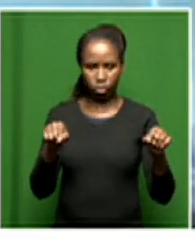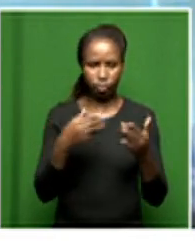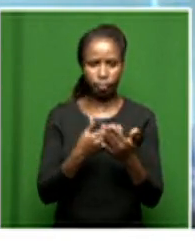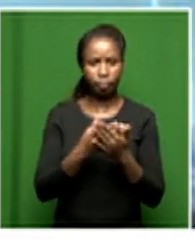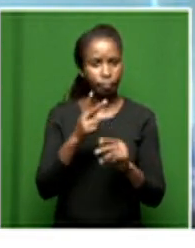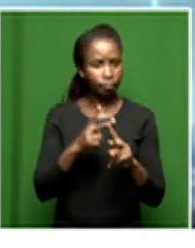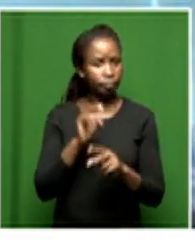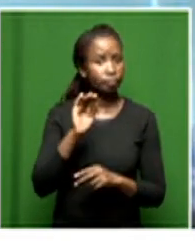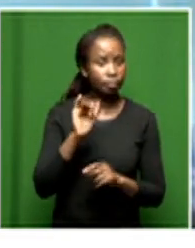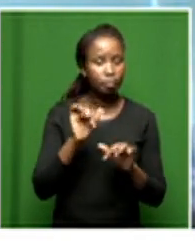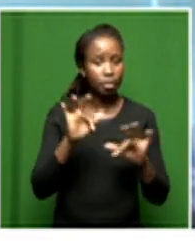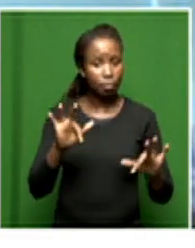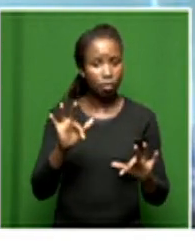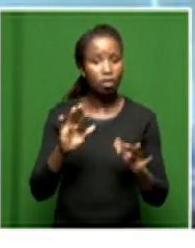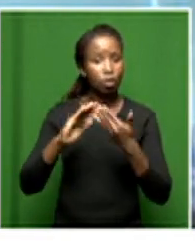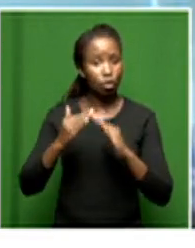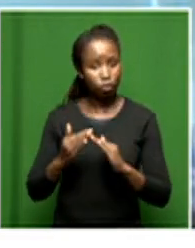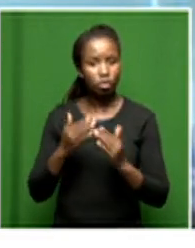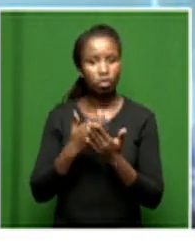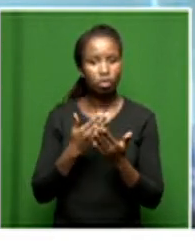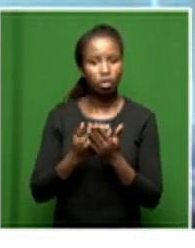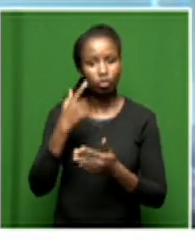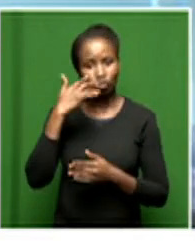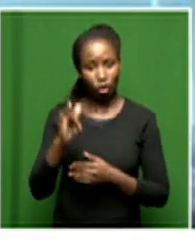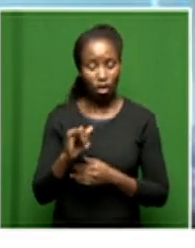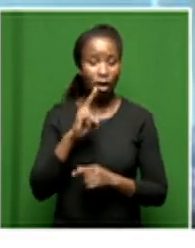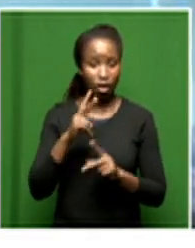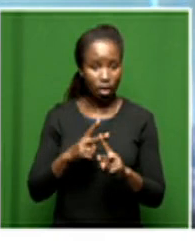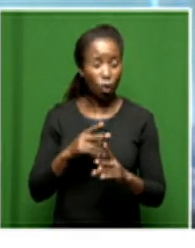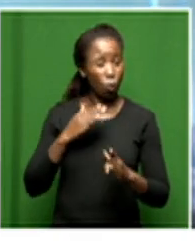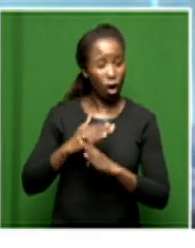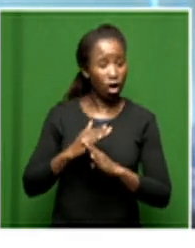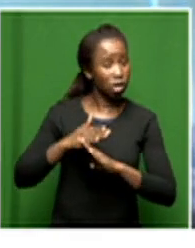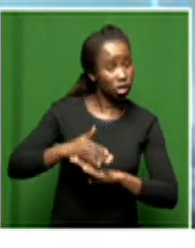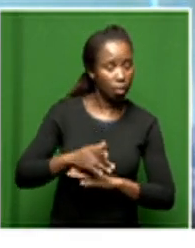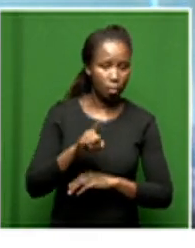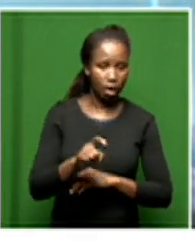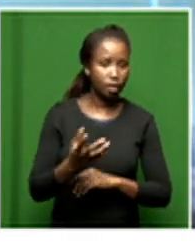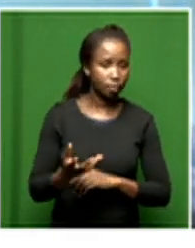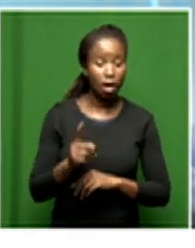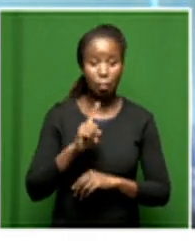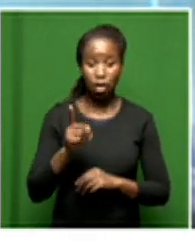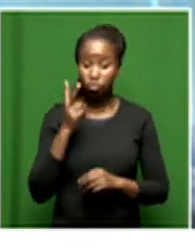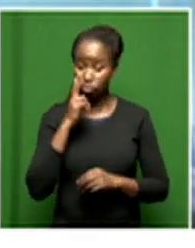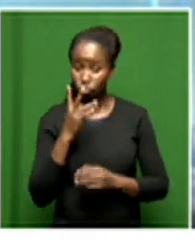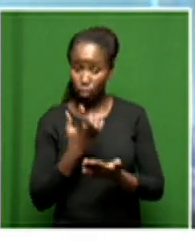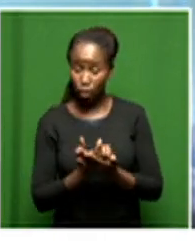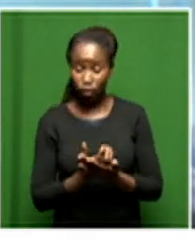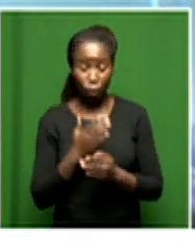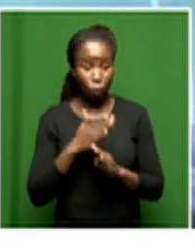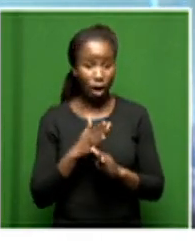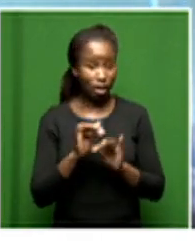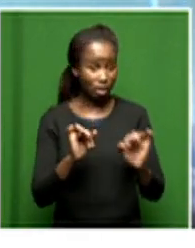by voters to, we're going to keep you in check if you don't put up your socks. There's no sign of that happening right now for